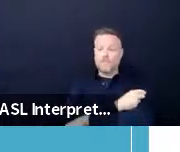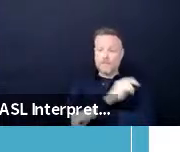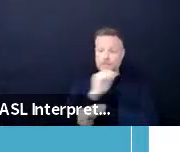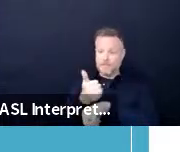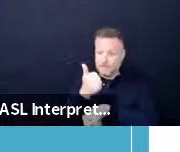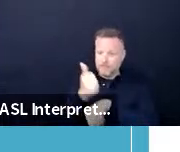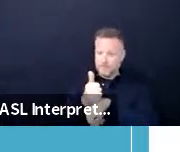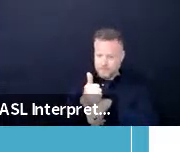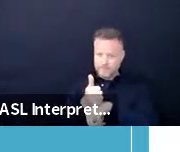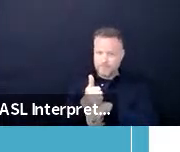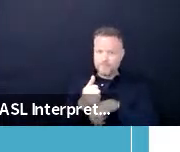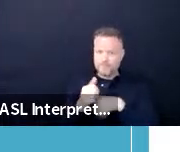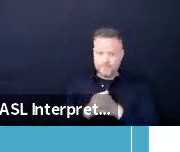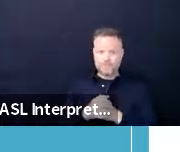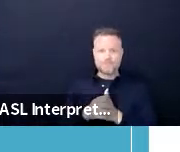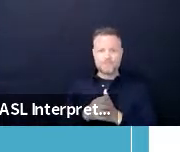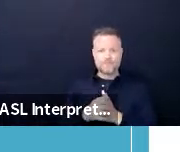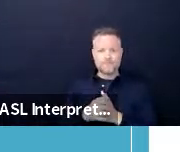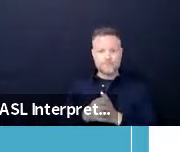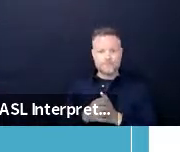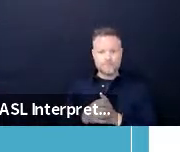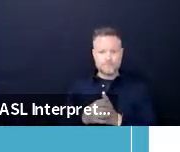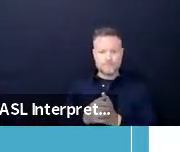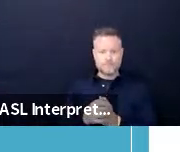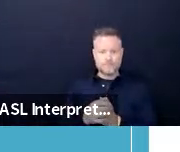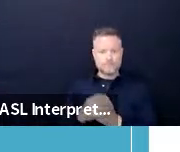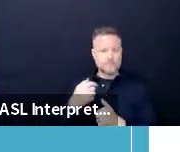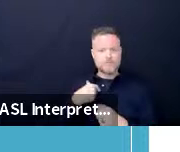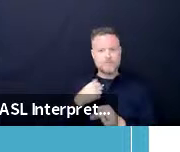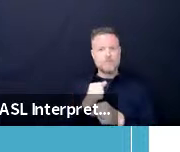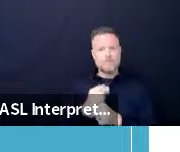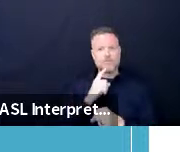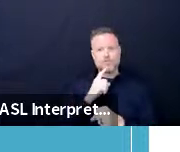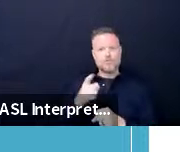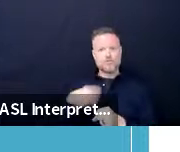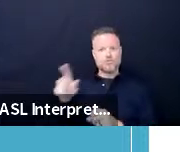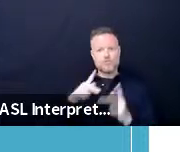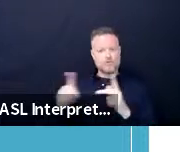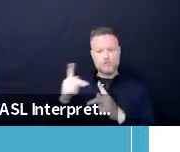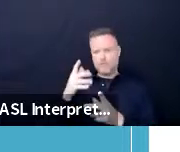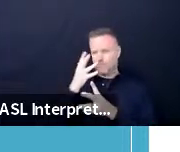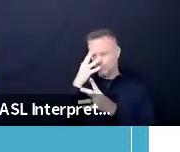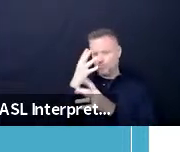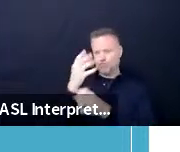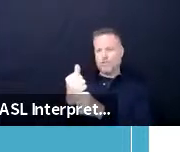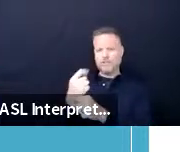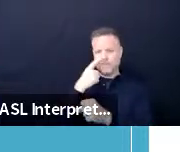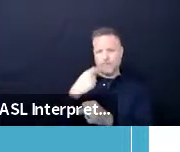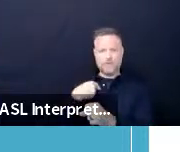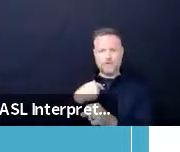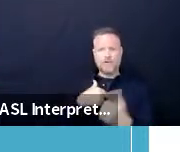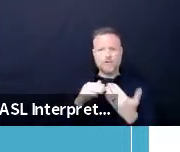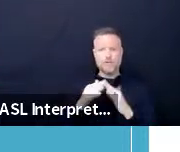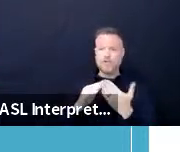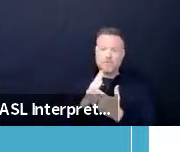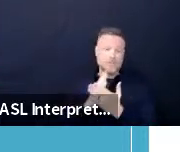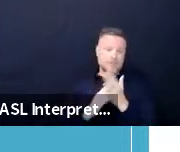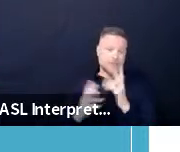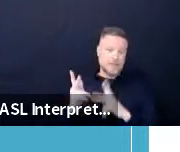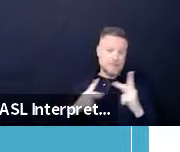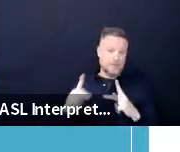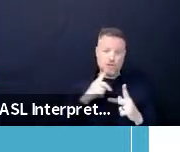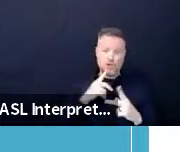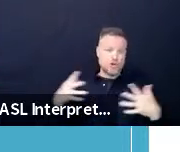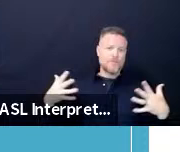trustworthy sources, and also make sure that the locations are trustworthy for the community because they are afraid. And we